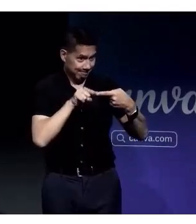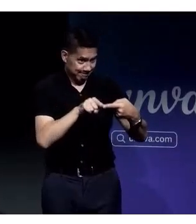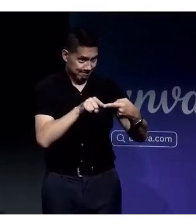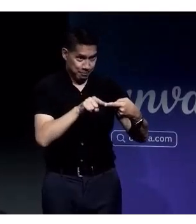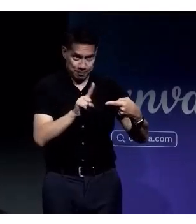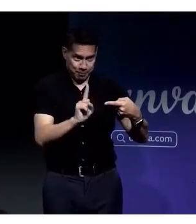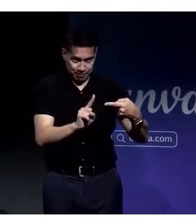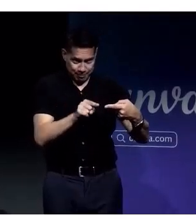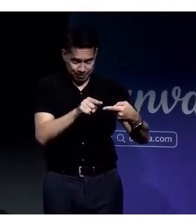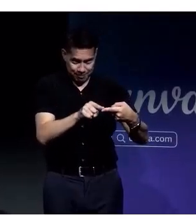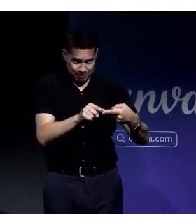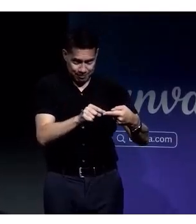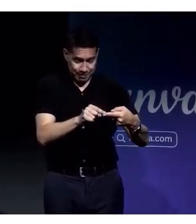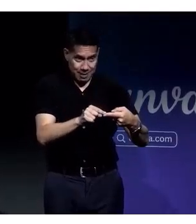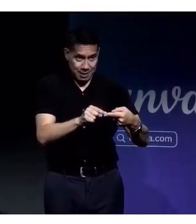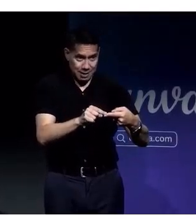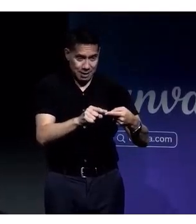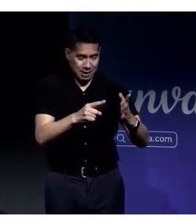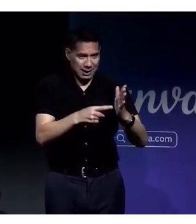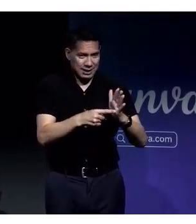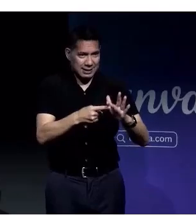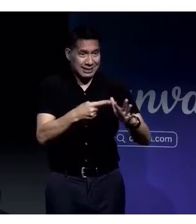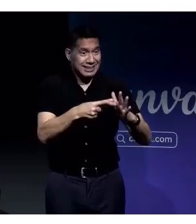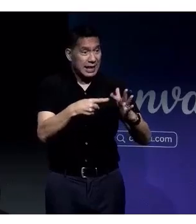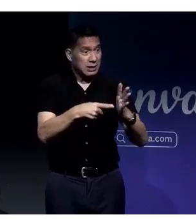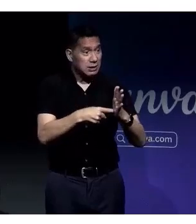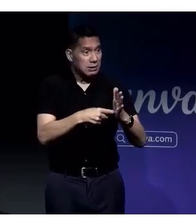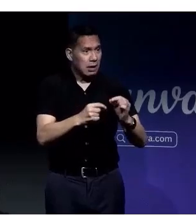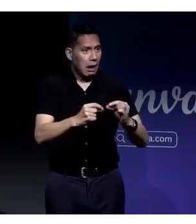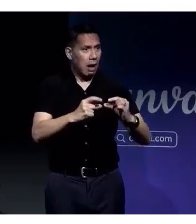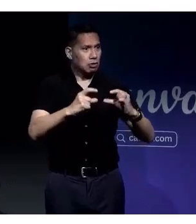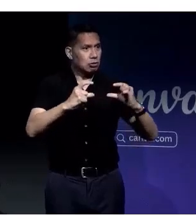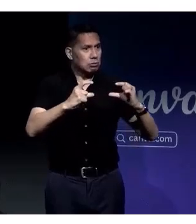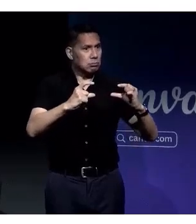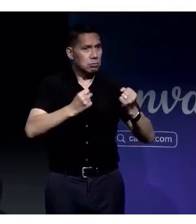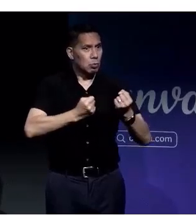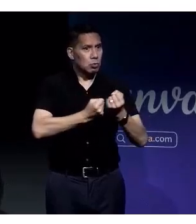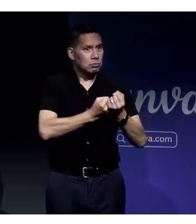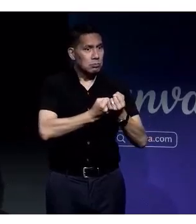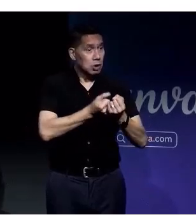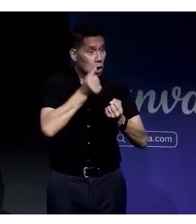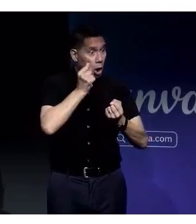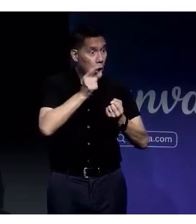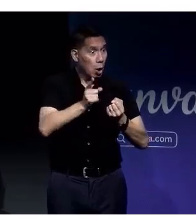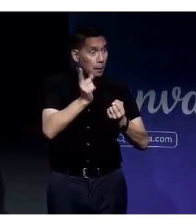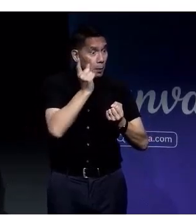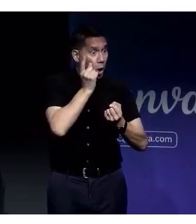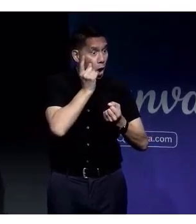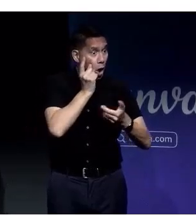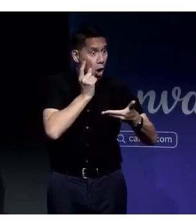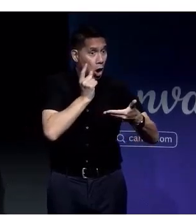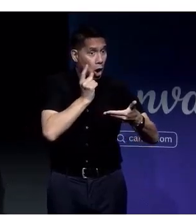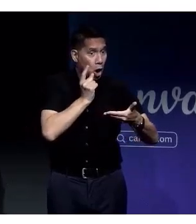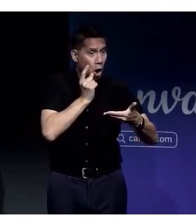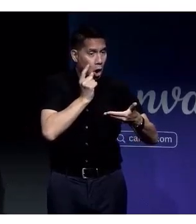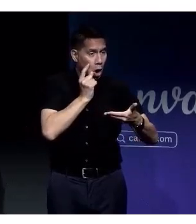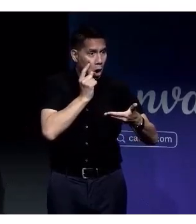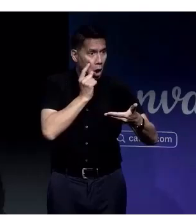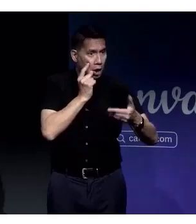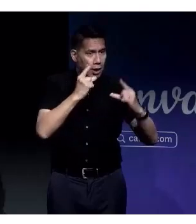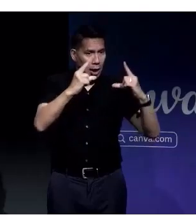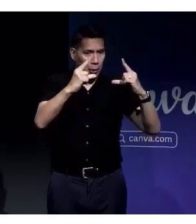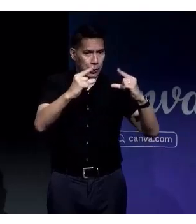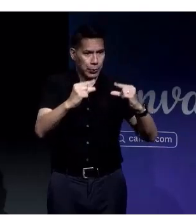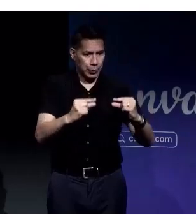on was large text support. So you may be aware your phones can dial up and dial down